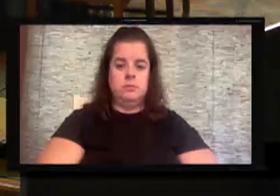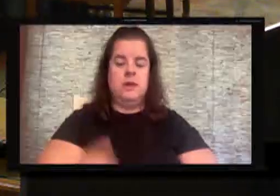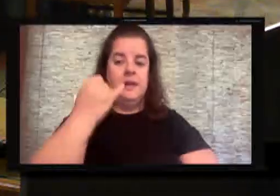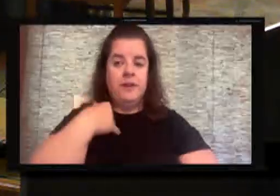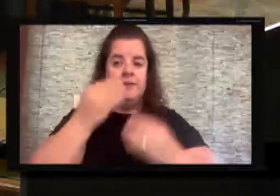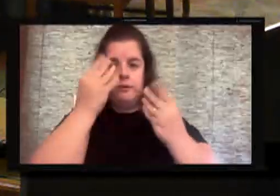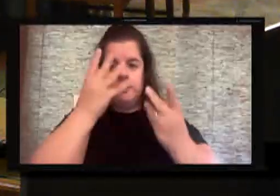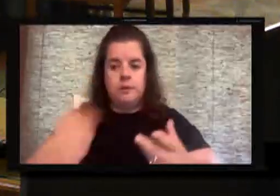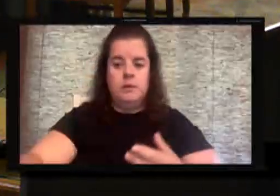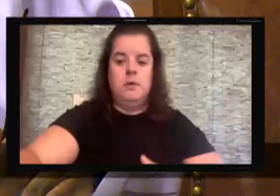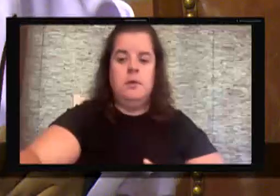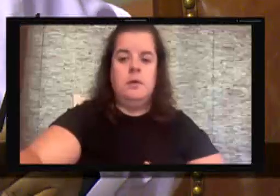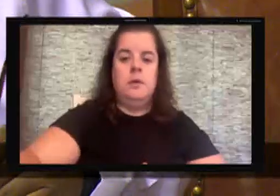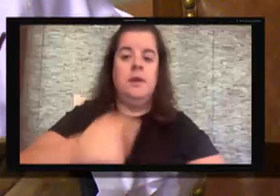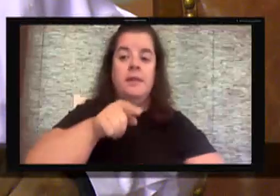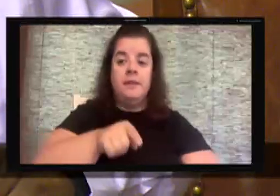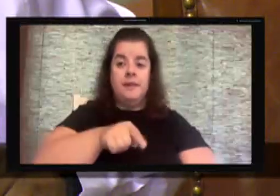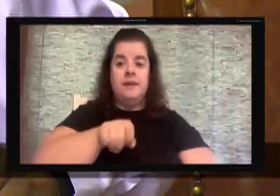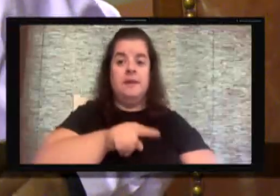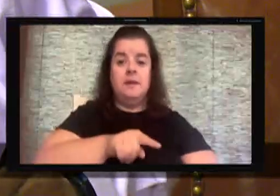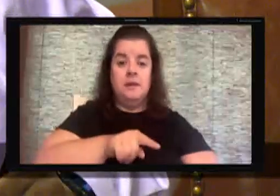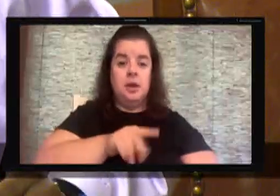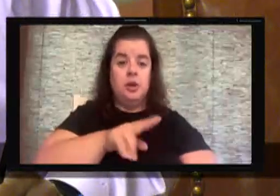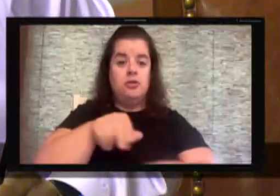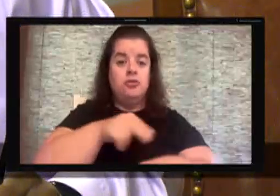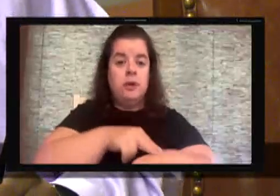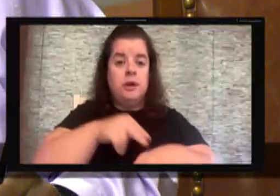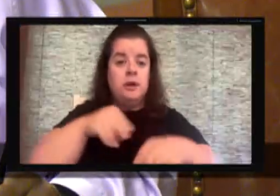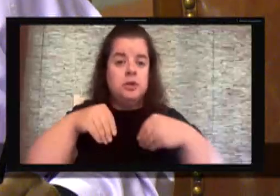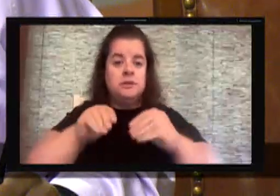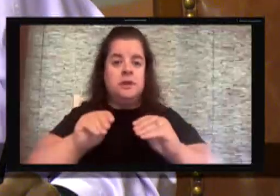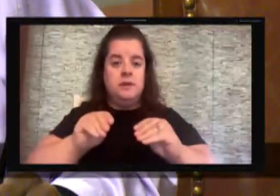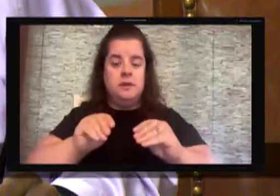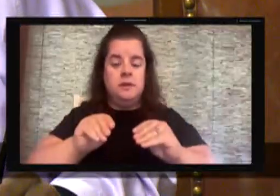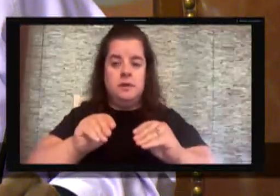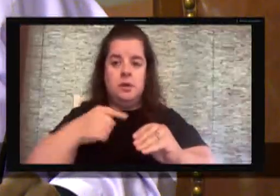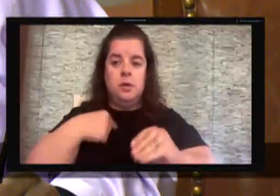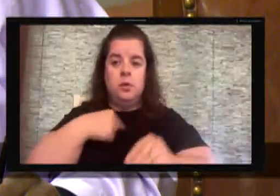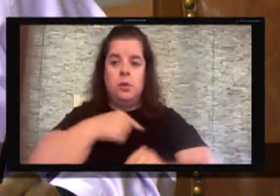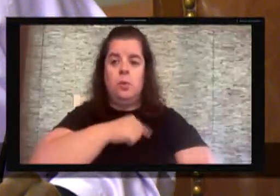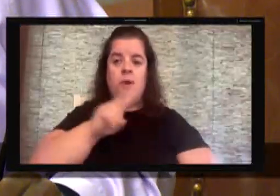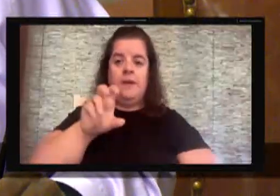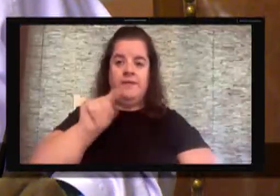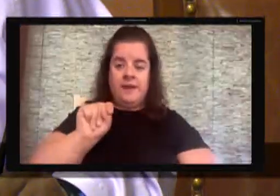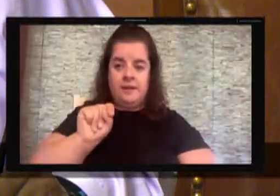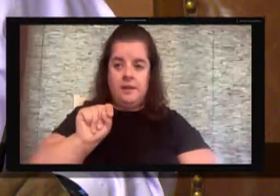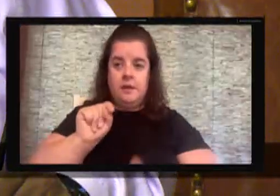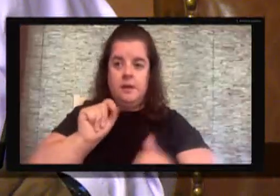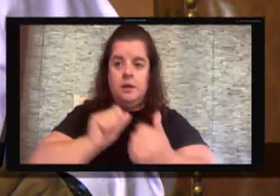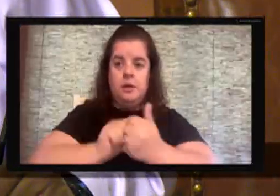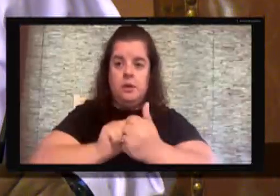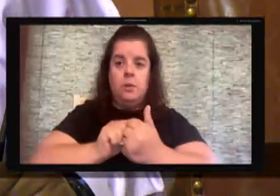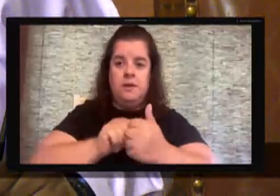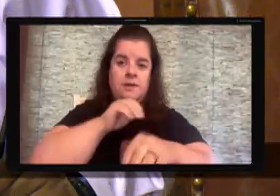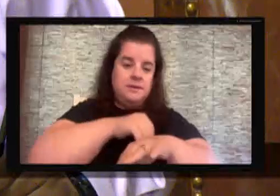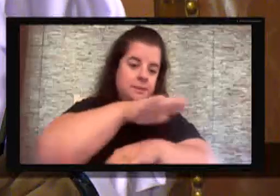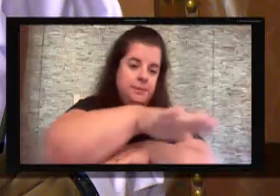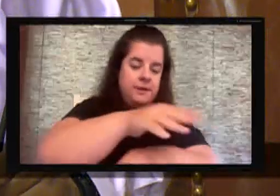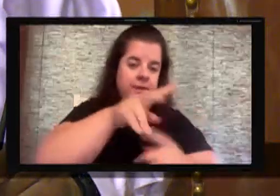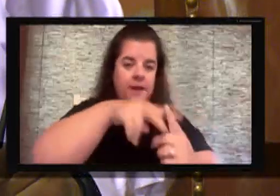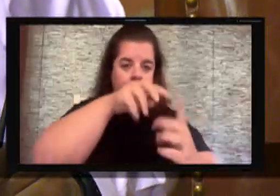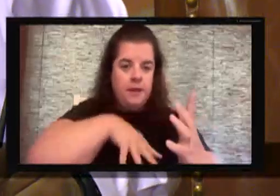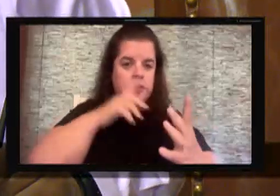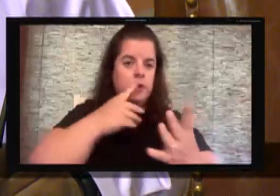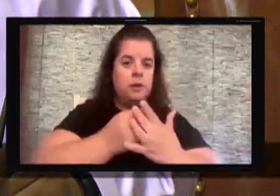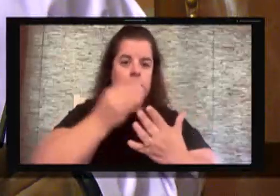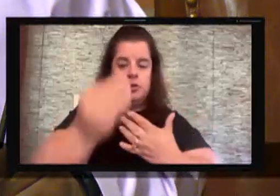are just our regular sales that we vetted with the submission of application for the purchaser, City of